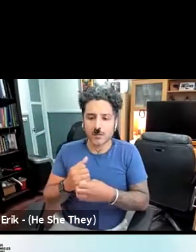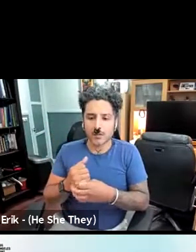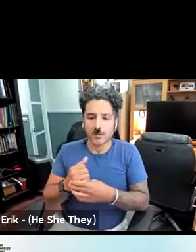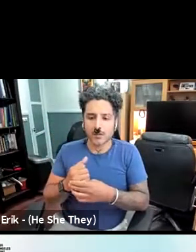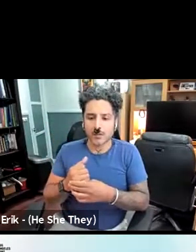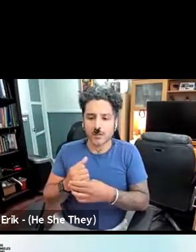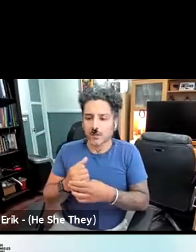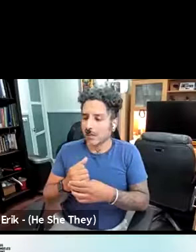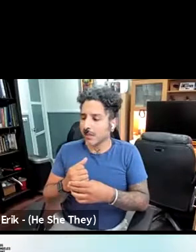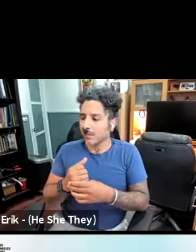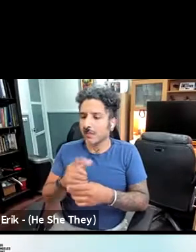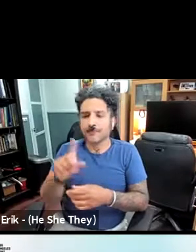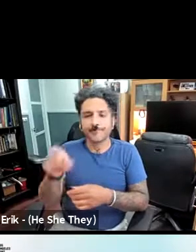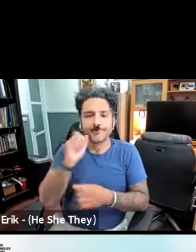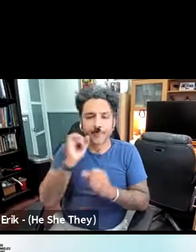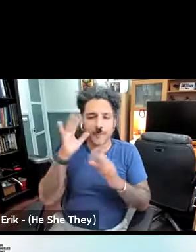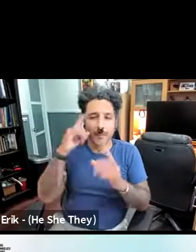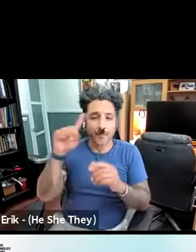Yes.